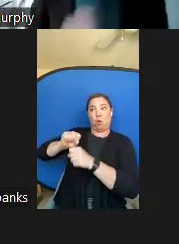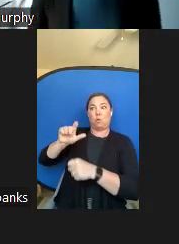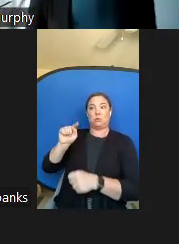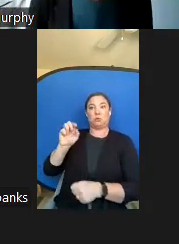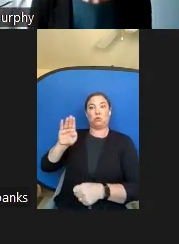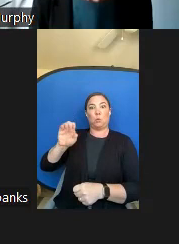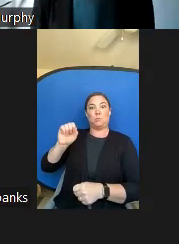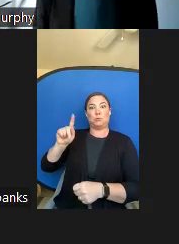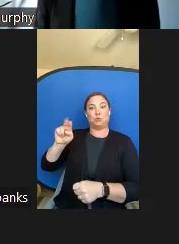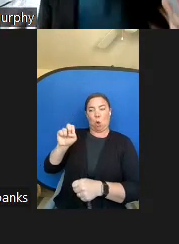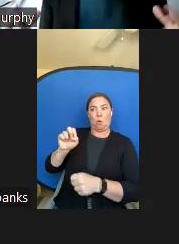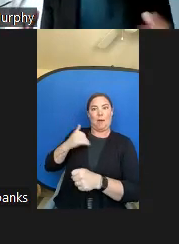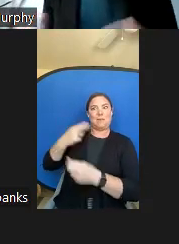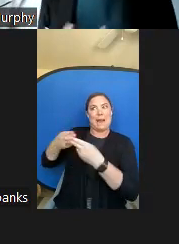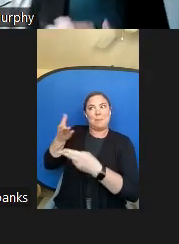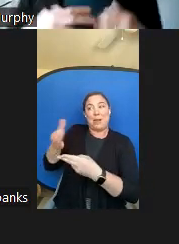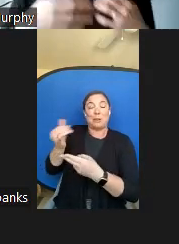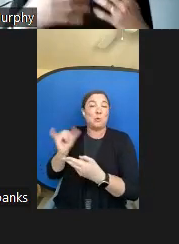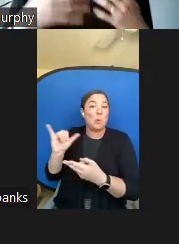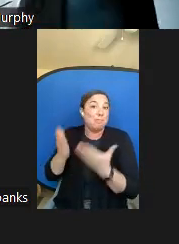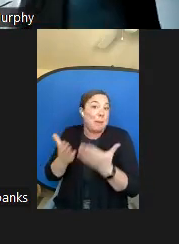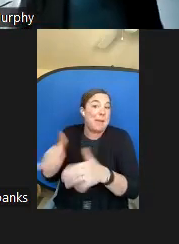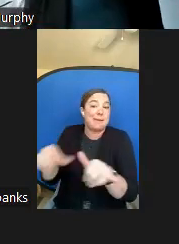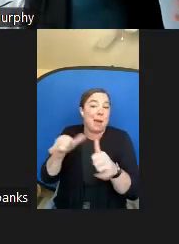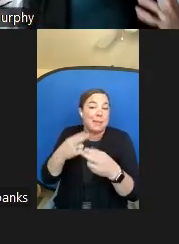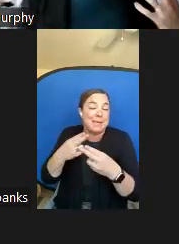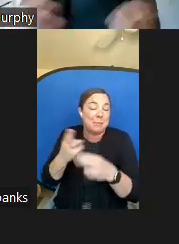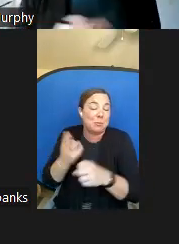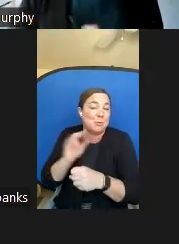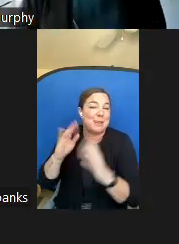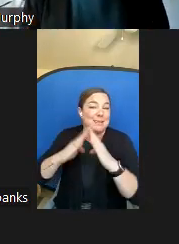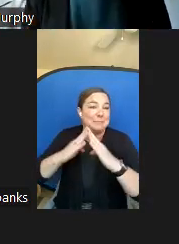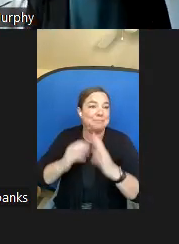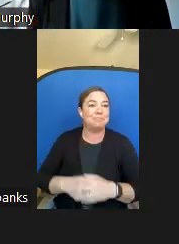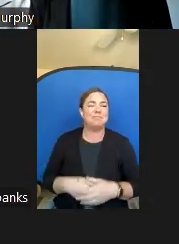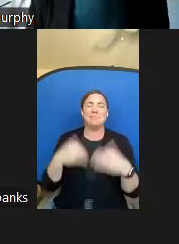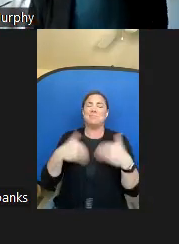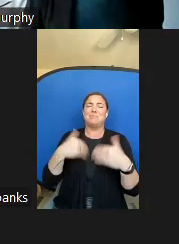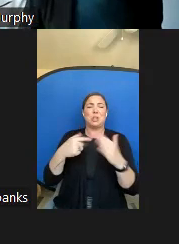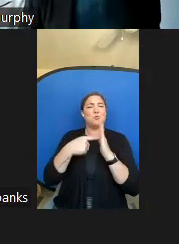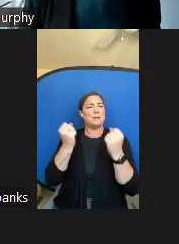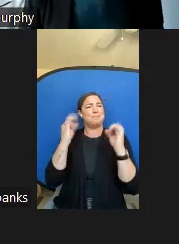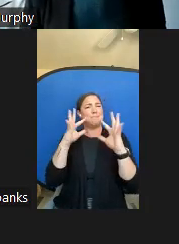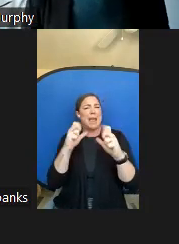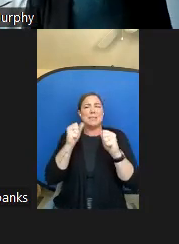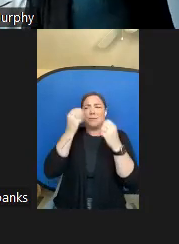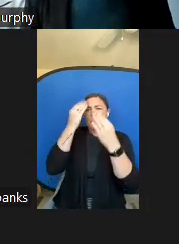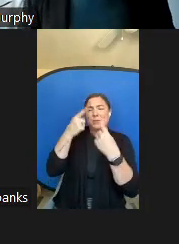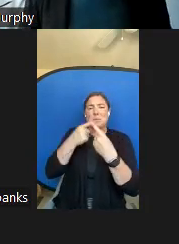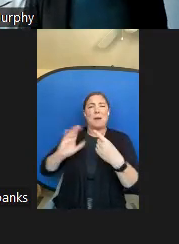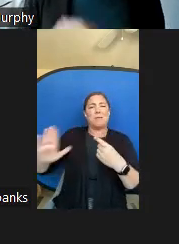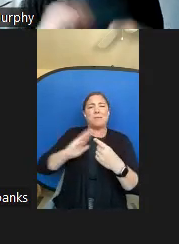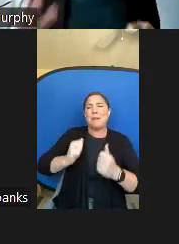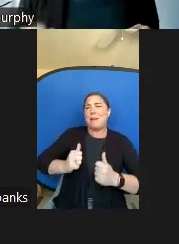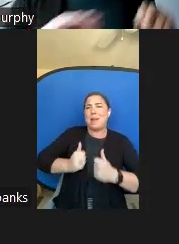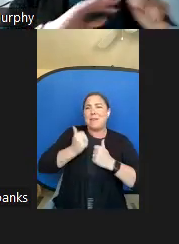sort of evidence from the pottery workshops at Sagalasus offers amazing details about everyday working lives in the Roman town.